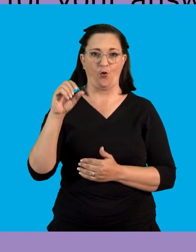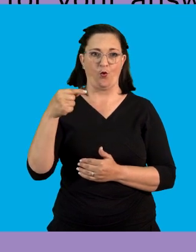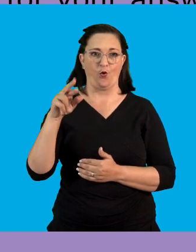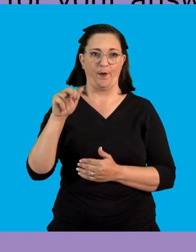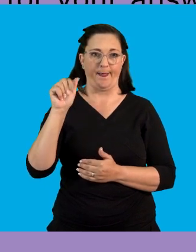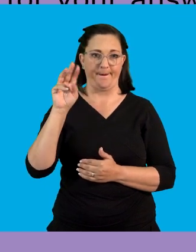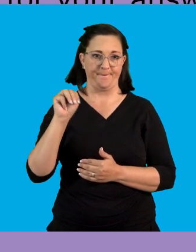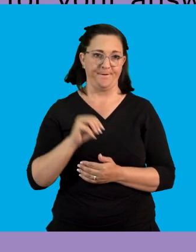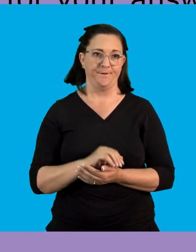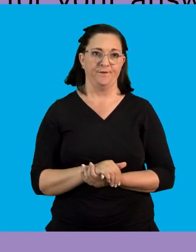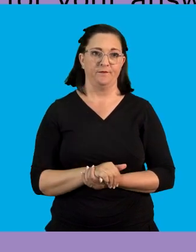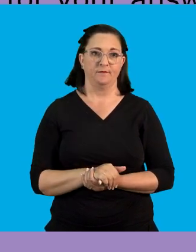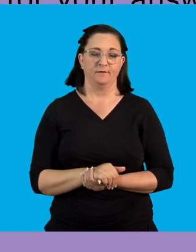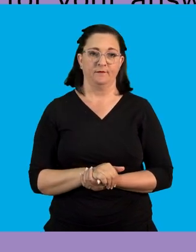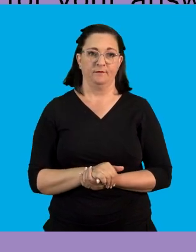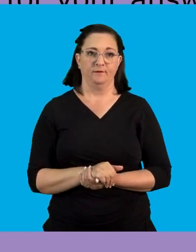So that is a parallelogram,